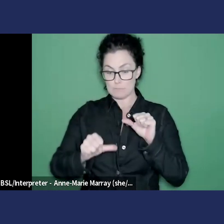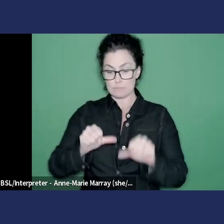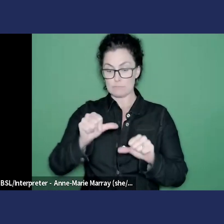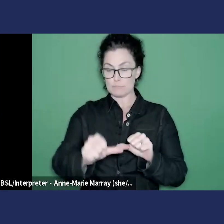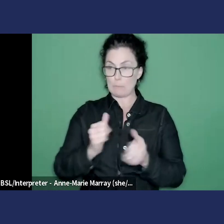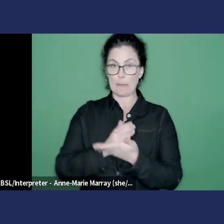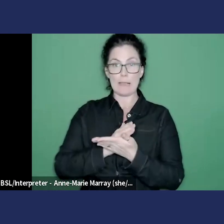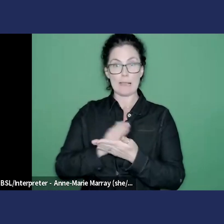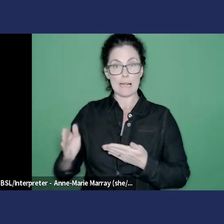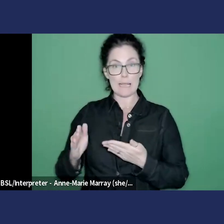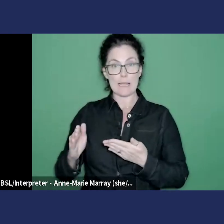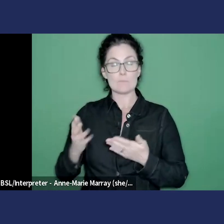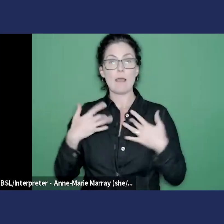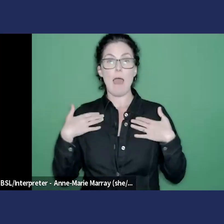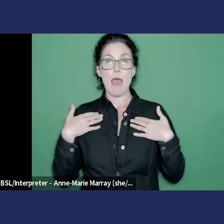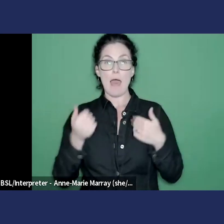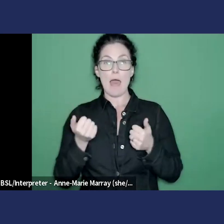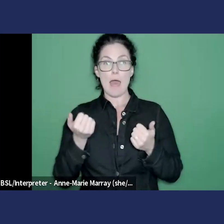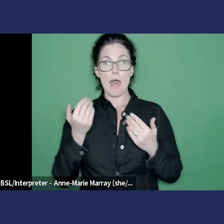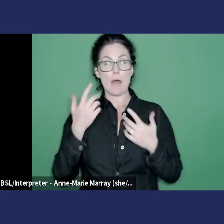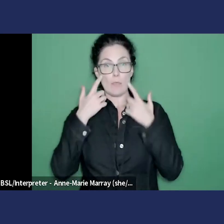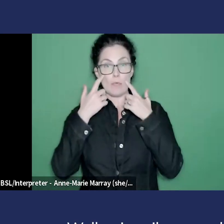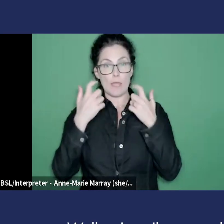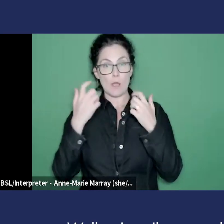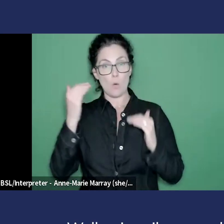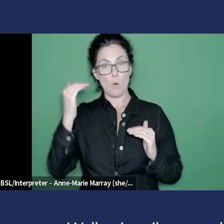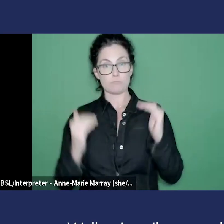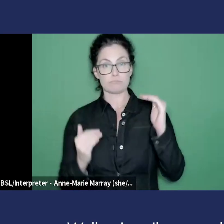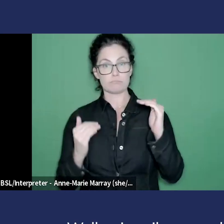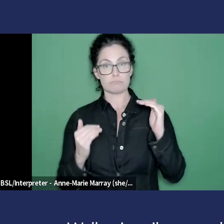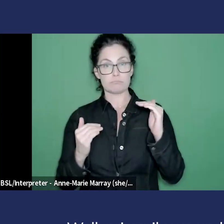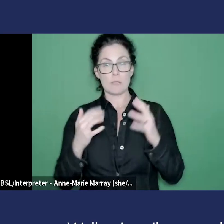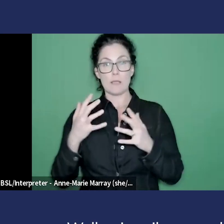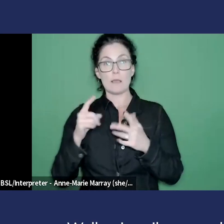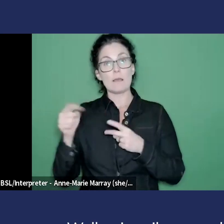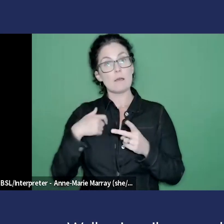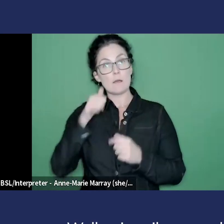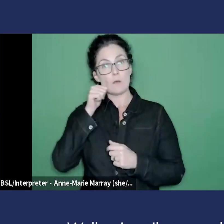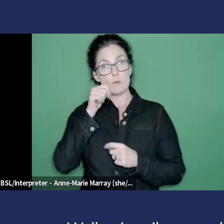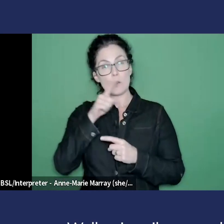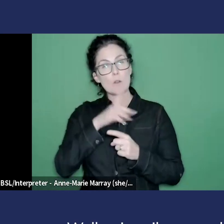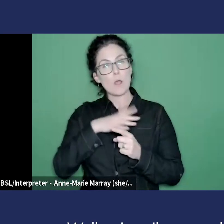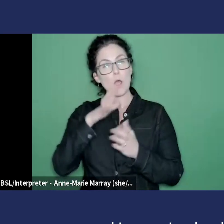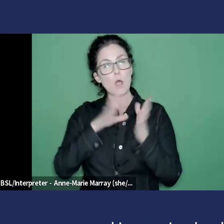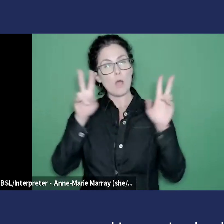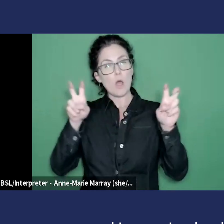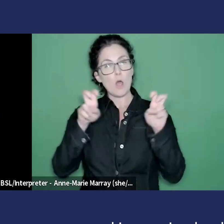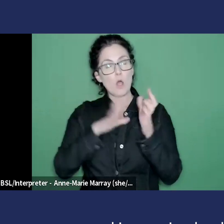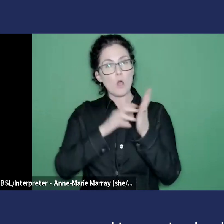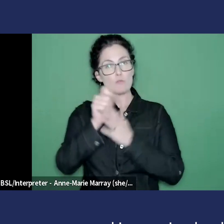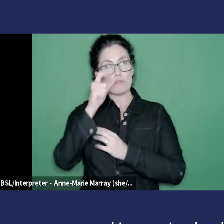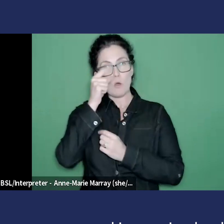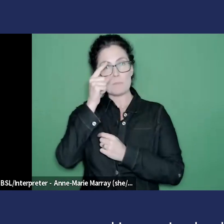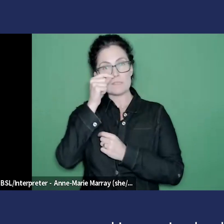health inequalities that come with birth trauma? Well, primarily we understand the importance of cultural competency and